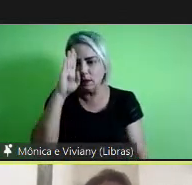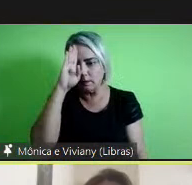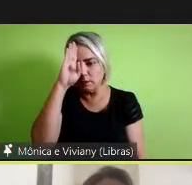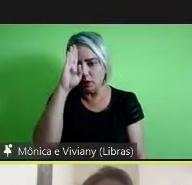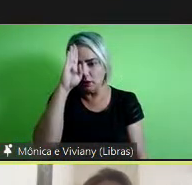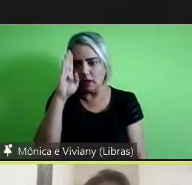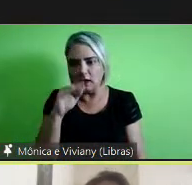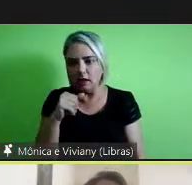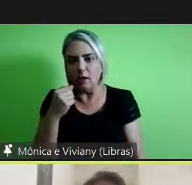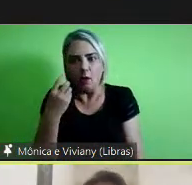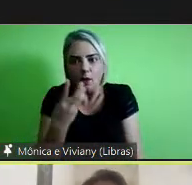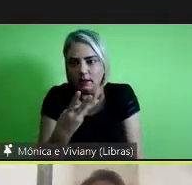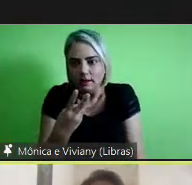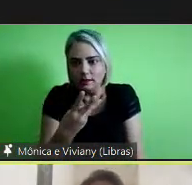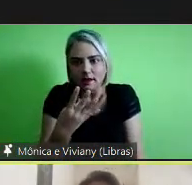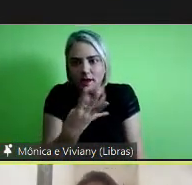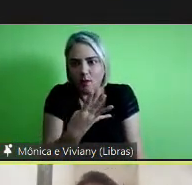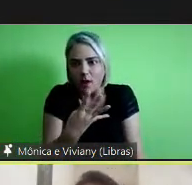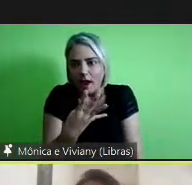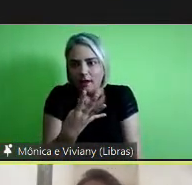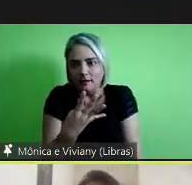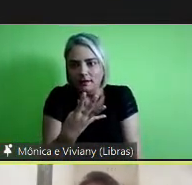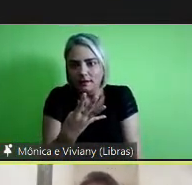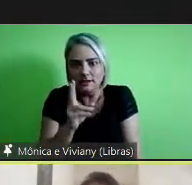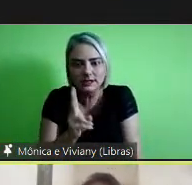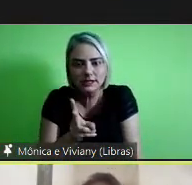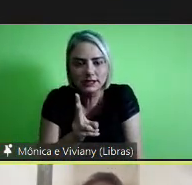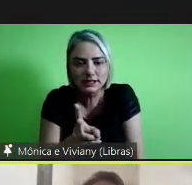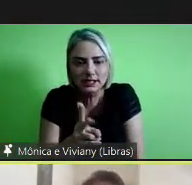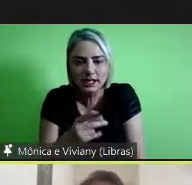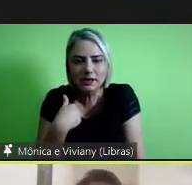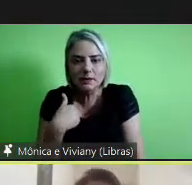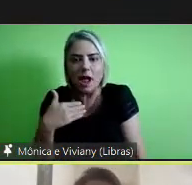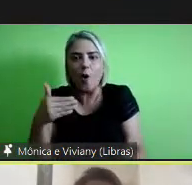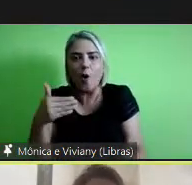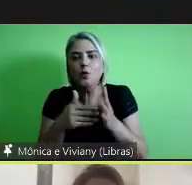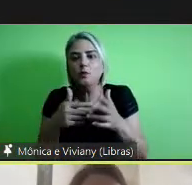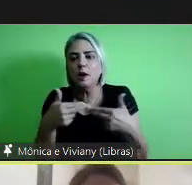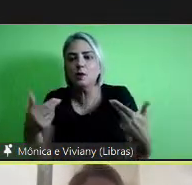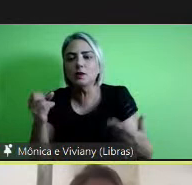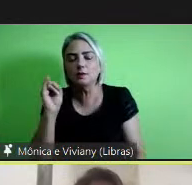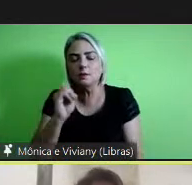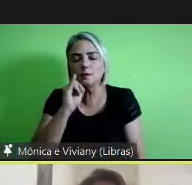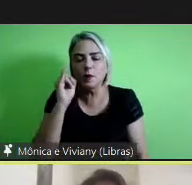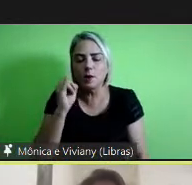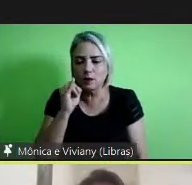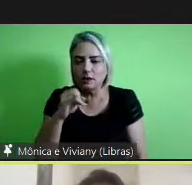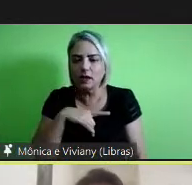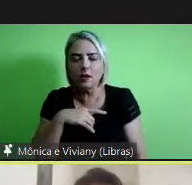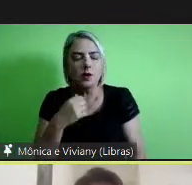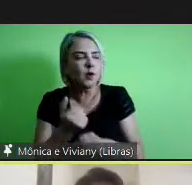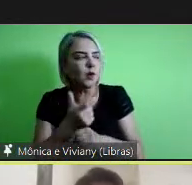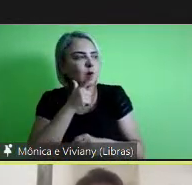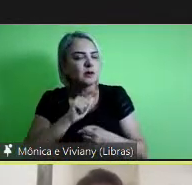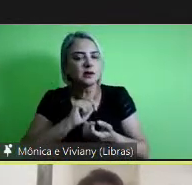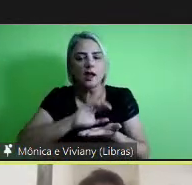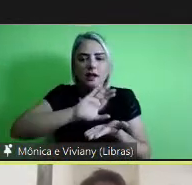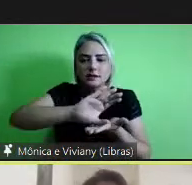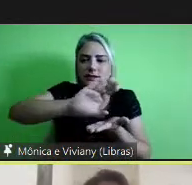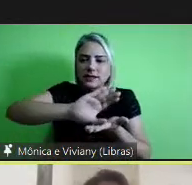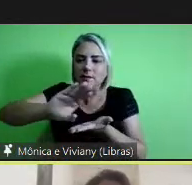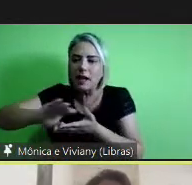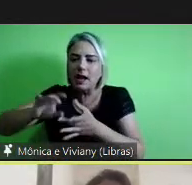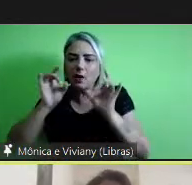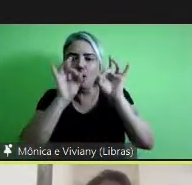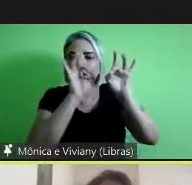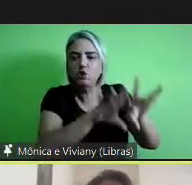because that is also always considered a second or a third or fourth priority, so we have to